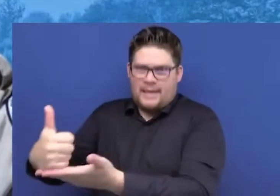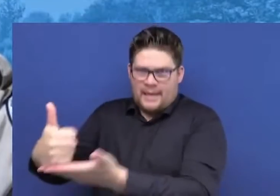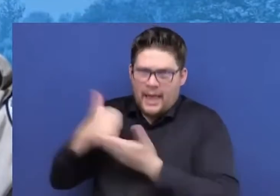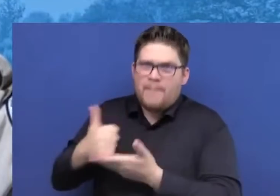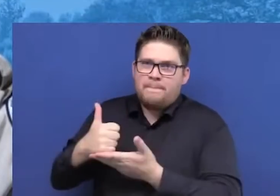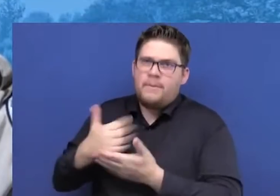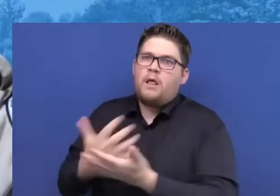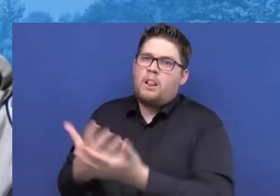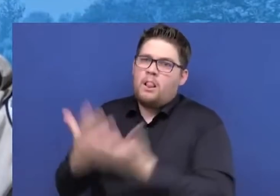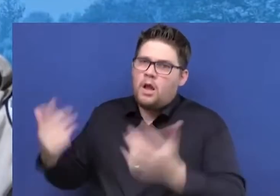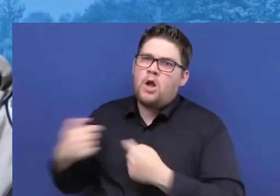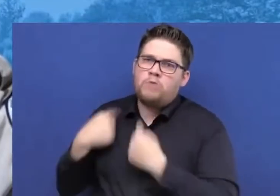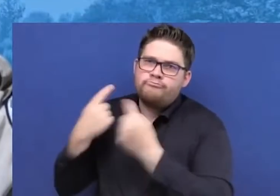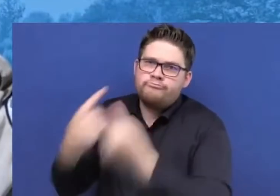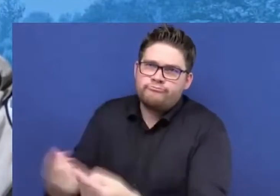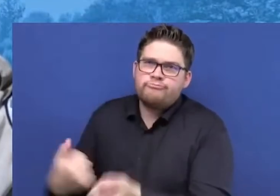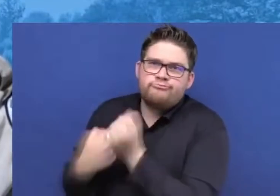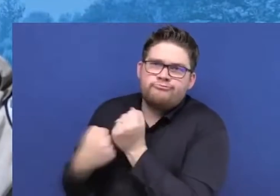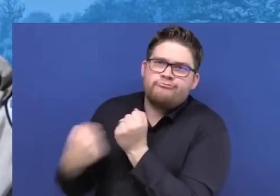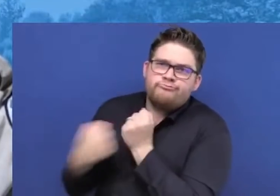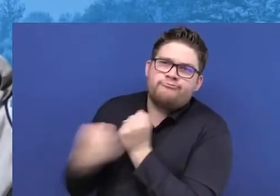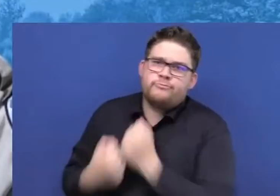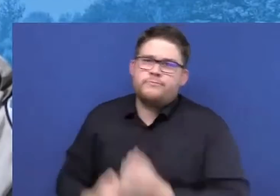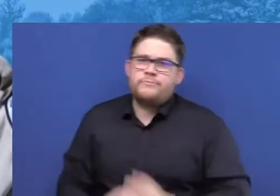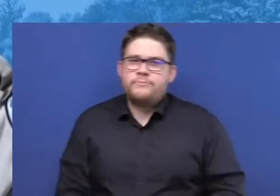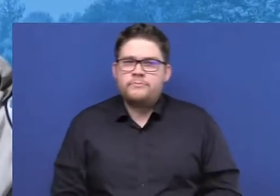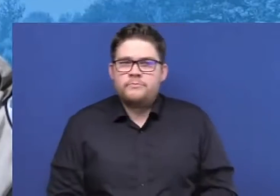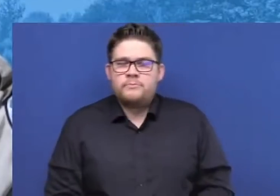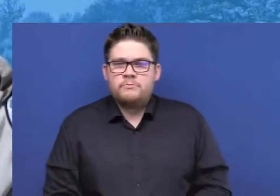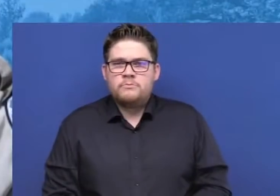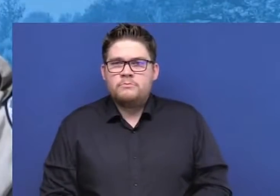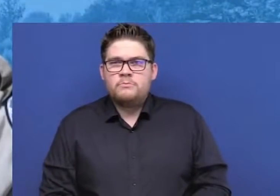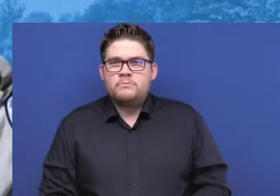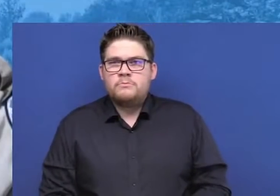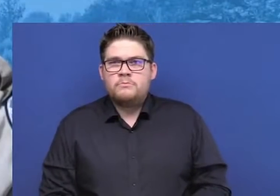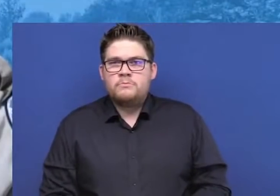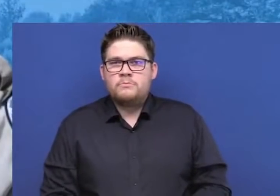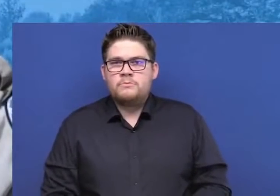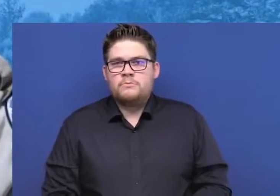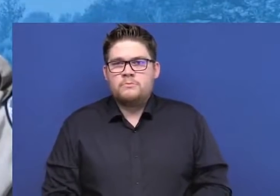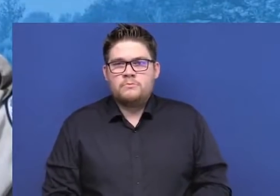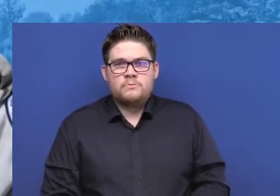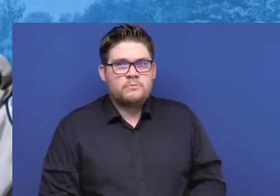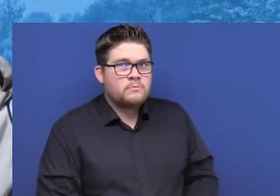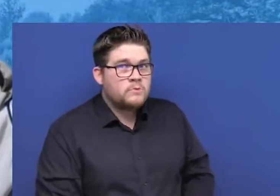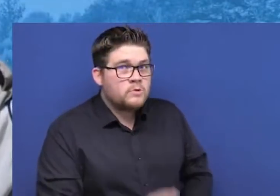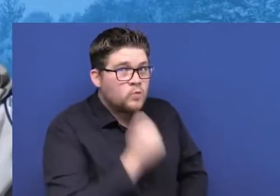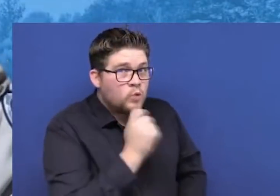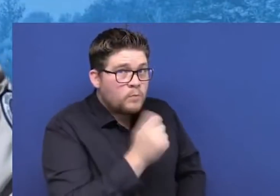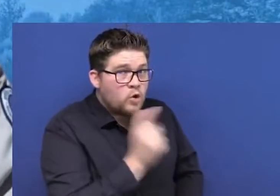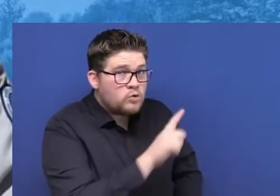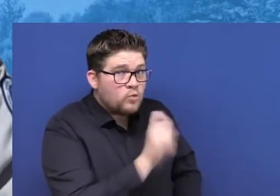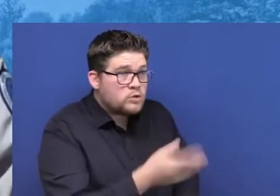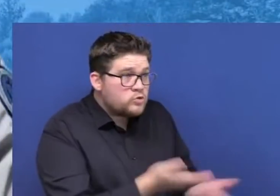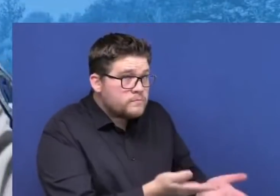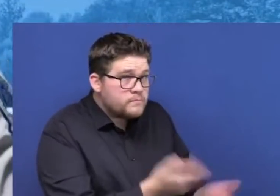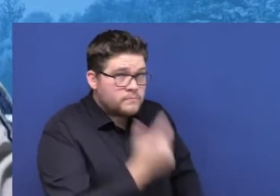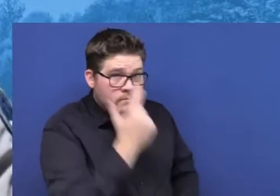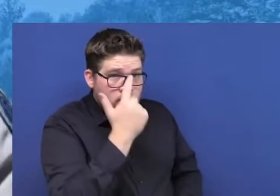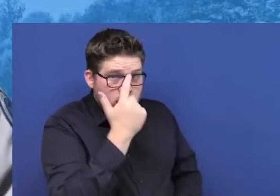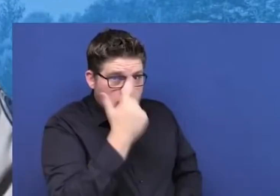Okay, just to follow up, if I may. Yeah, please. I'm just wondering if I understand there are